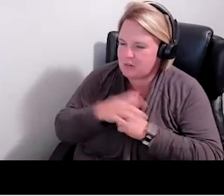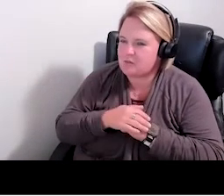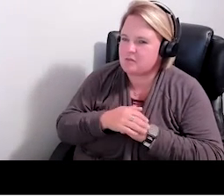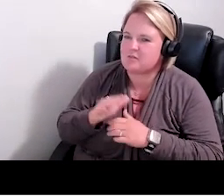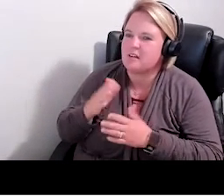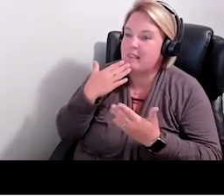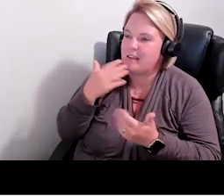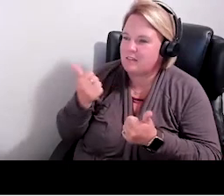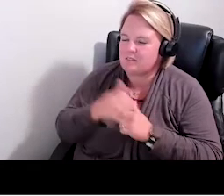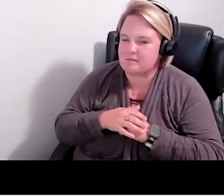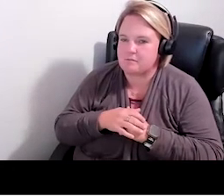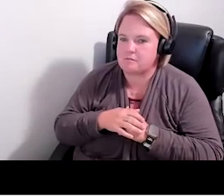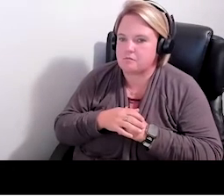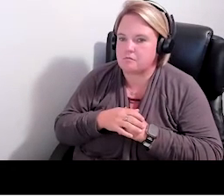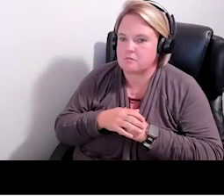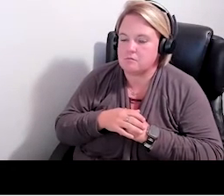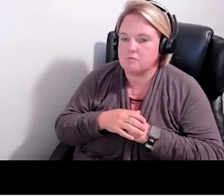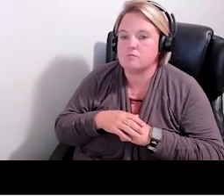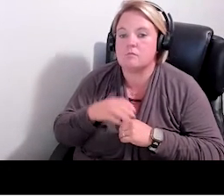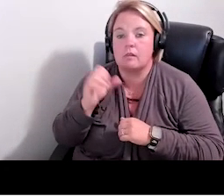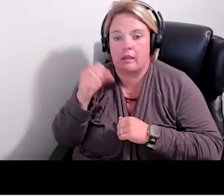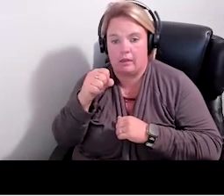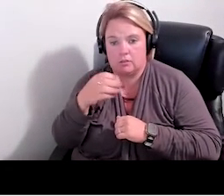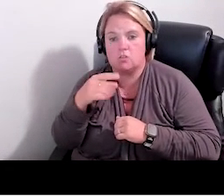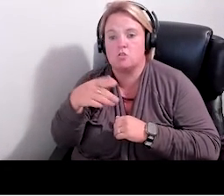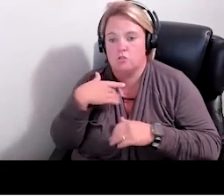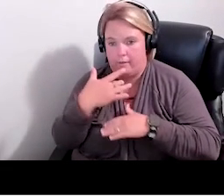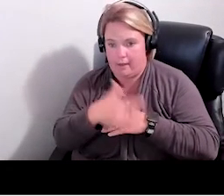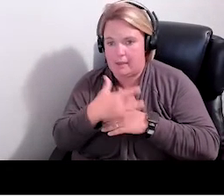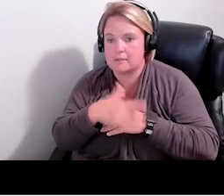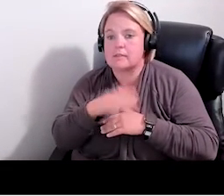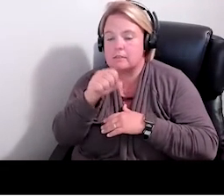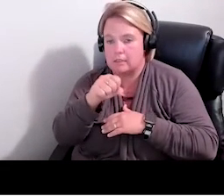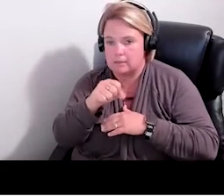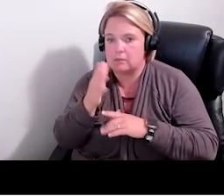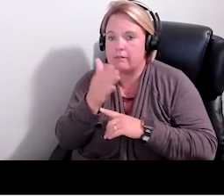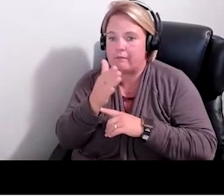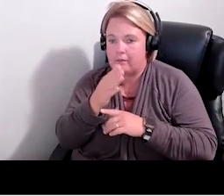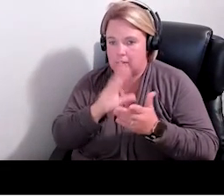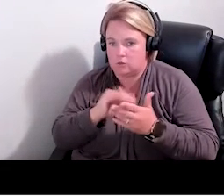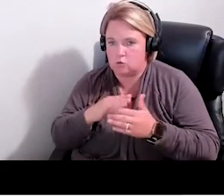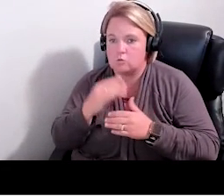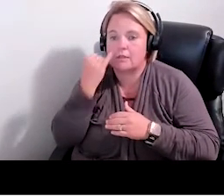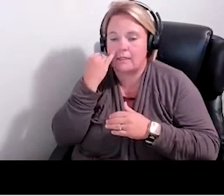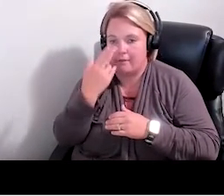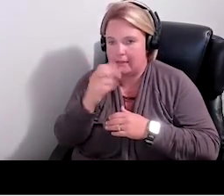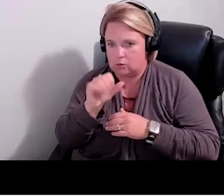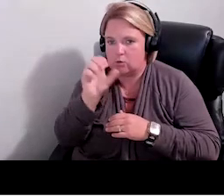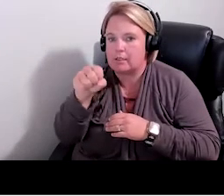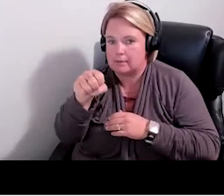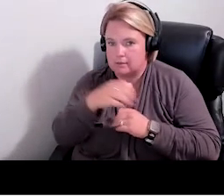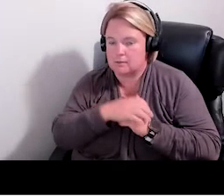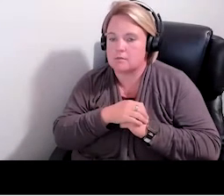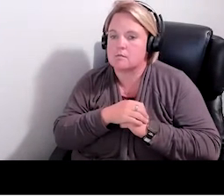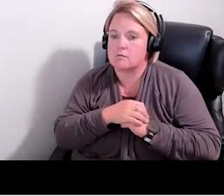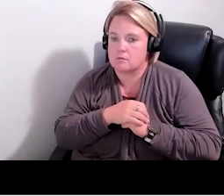you. Yeah. So yes, you should have access to flag those students as well. And there's